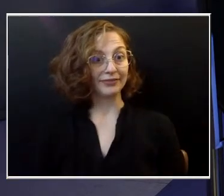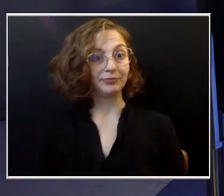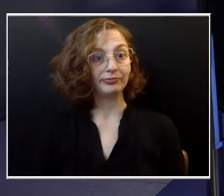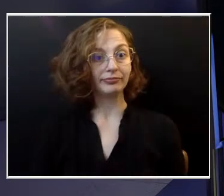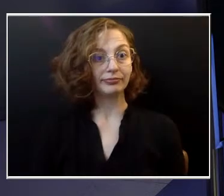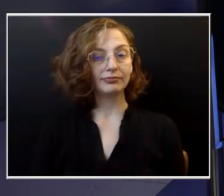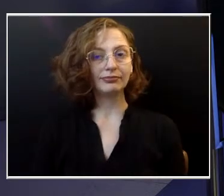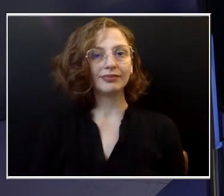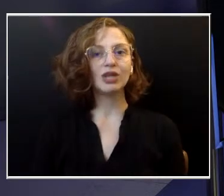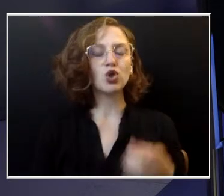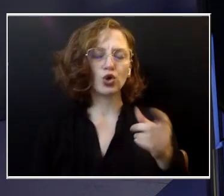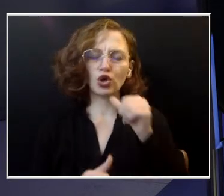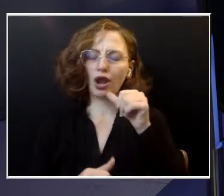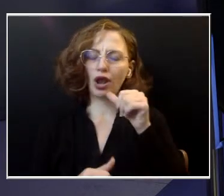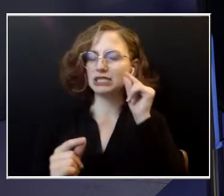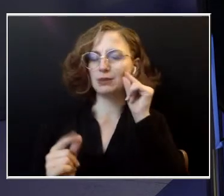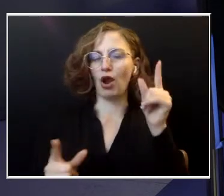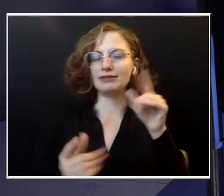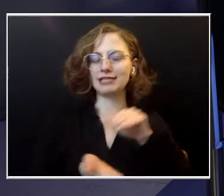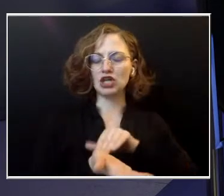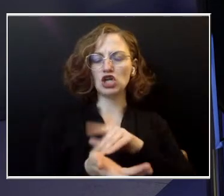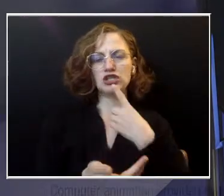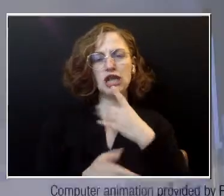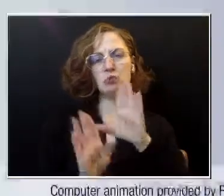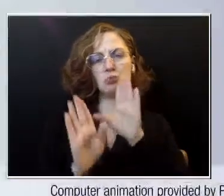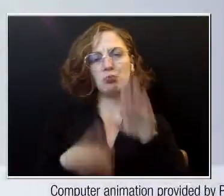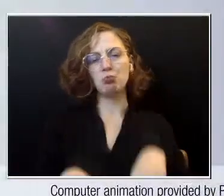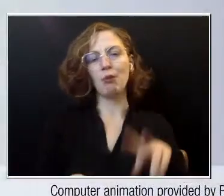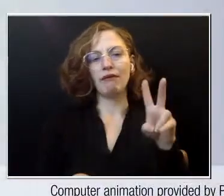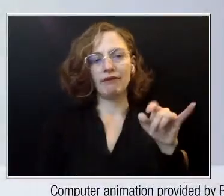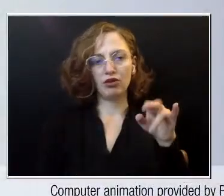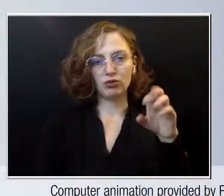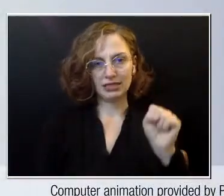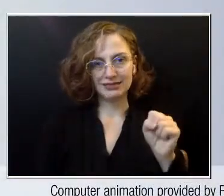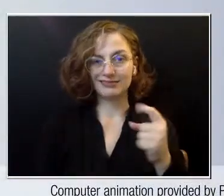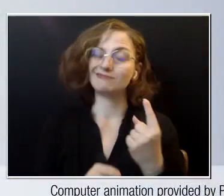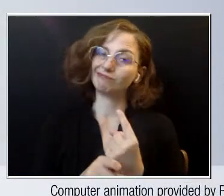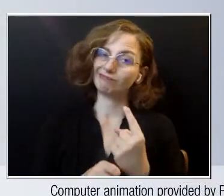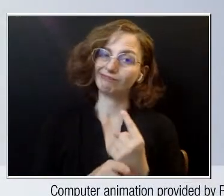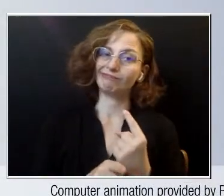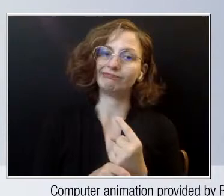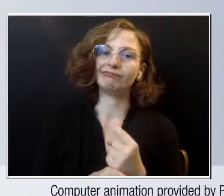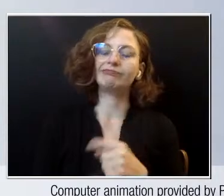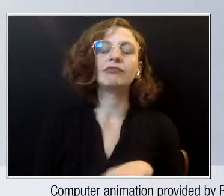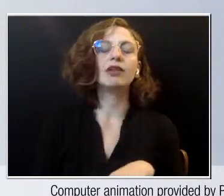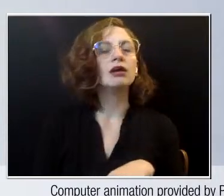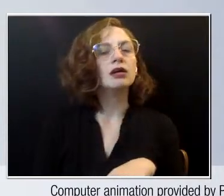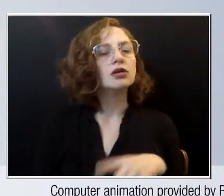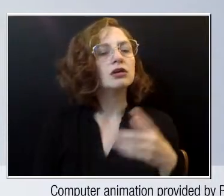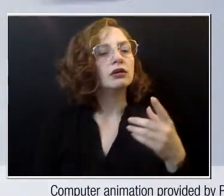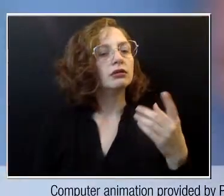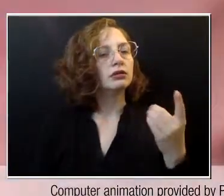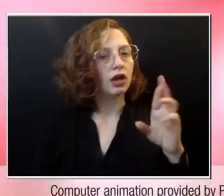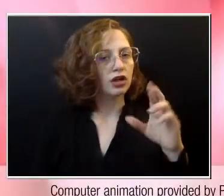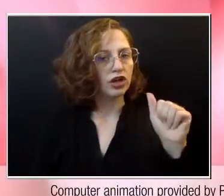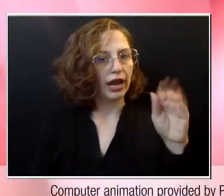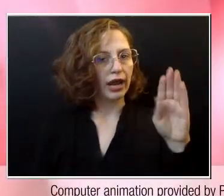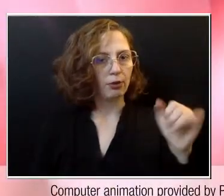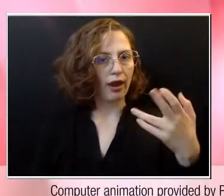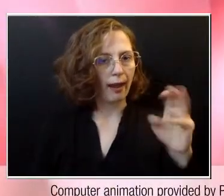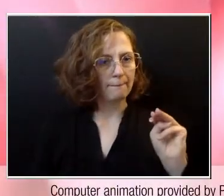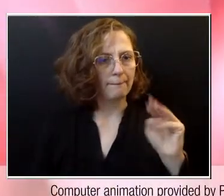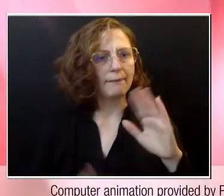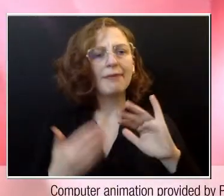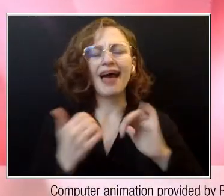stroke. Dr. Abraham, let's talk about what you did to treat this. We want to show some animation here, a procedure where you run a wire through someone's